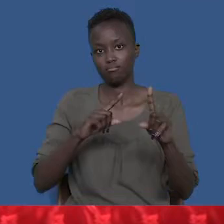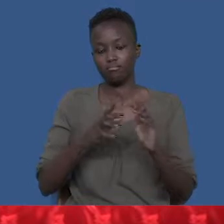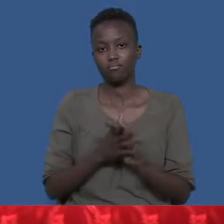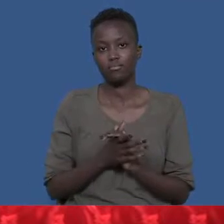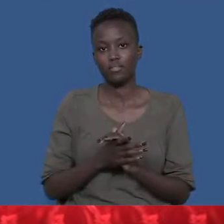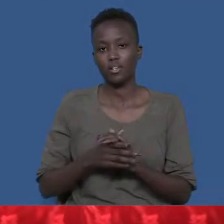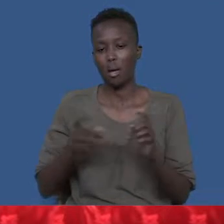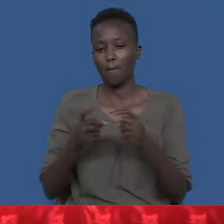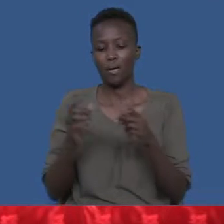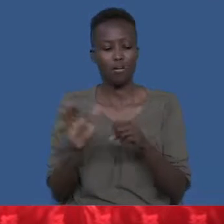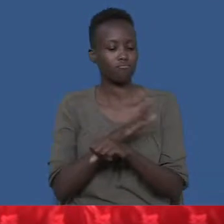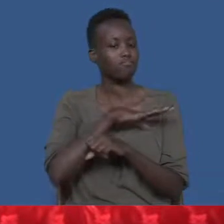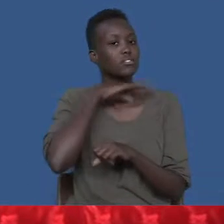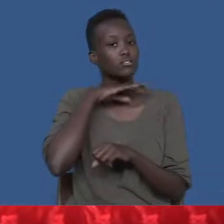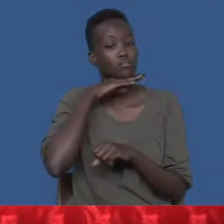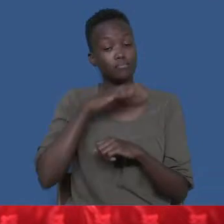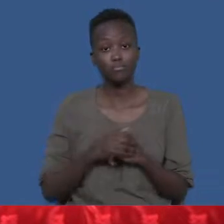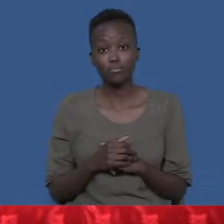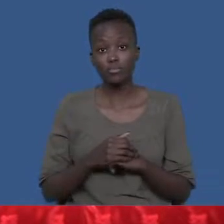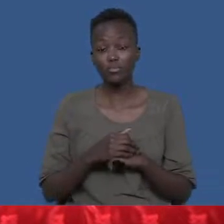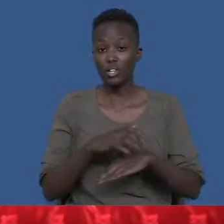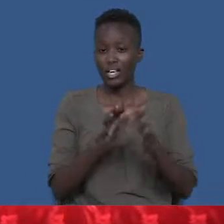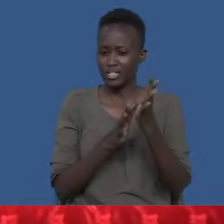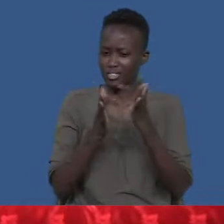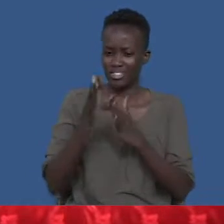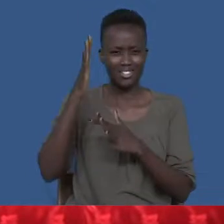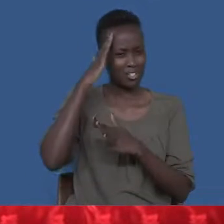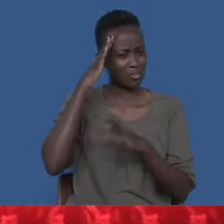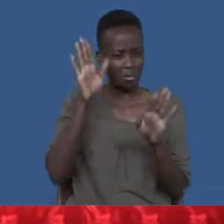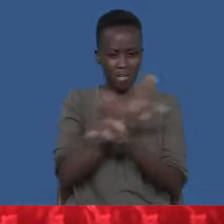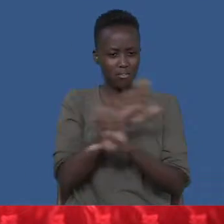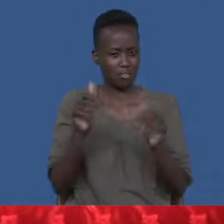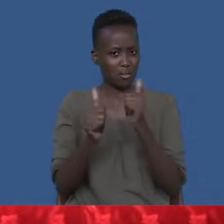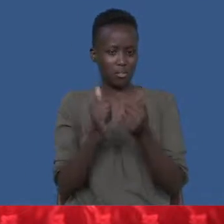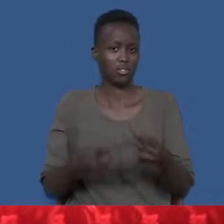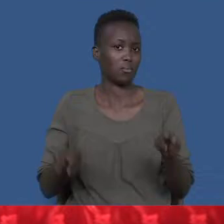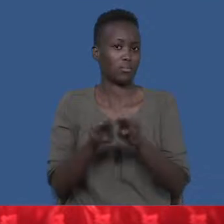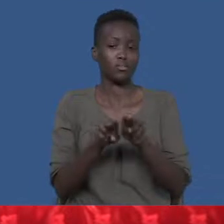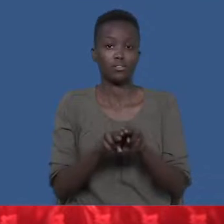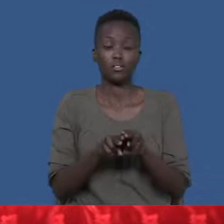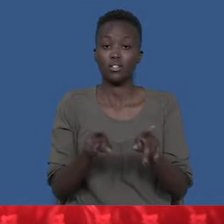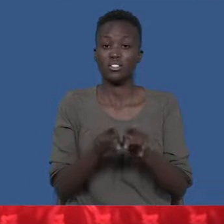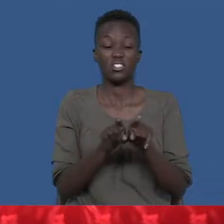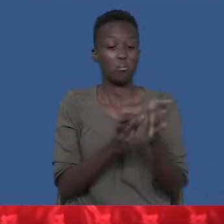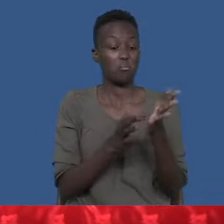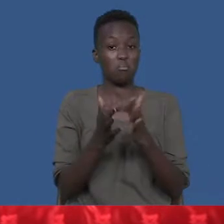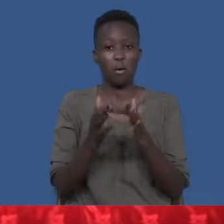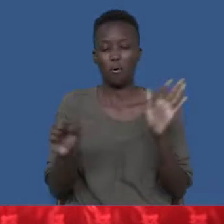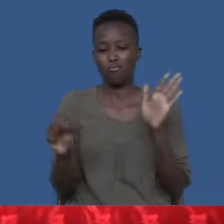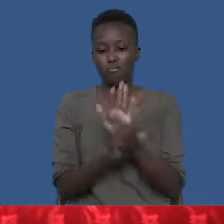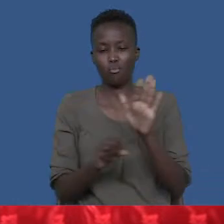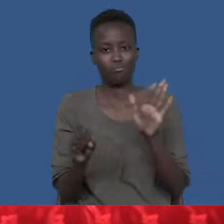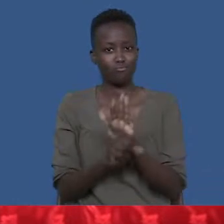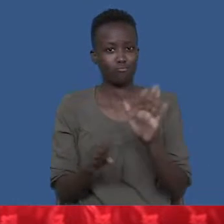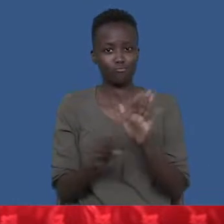death. And so Jesus knew definitely that these things would happen, and scripture is full of